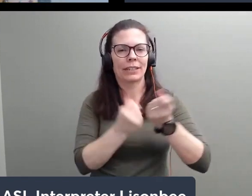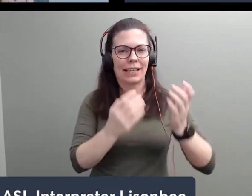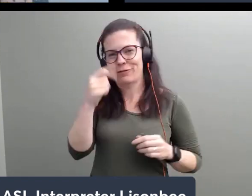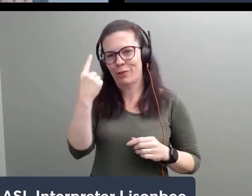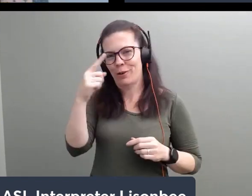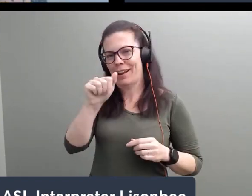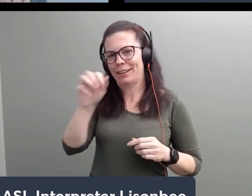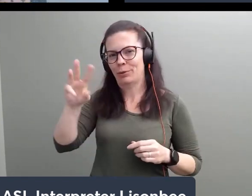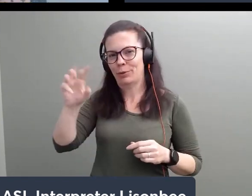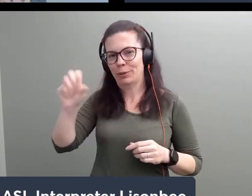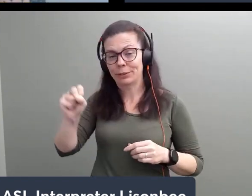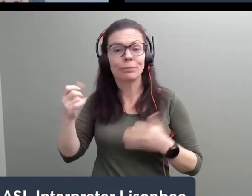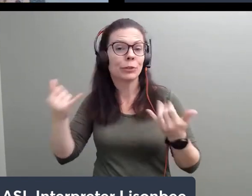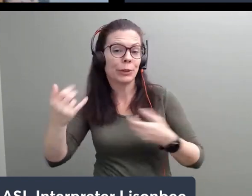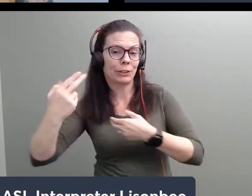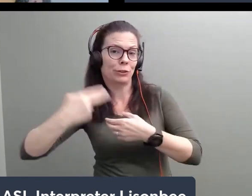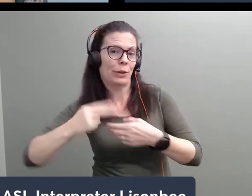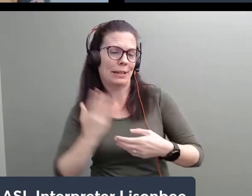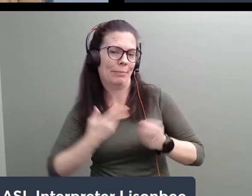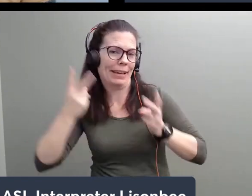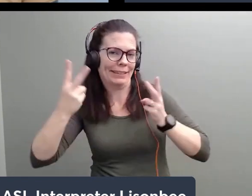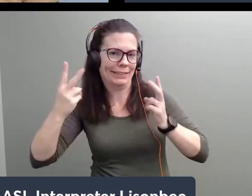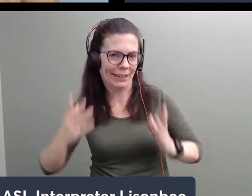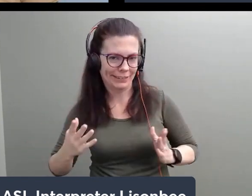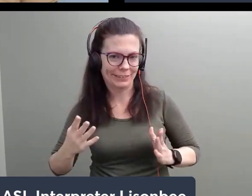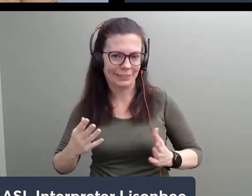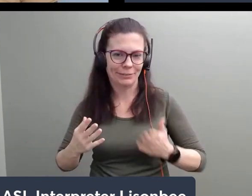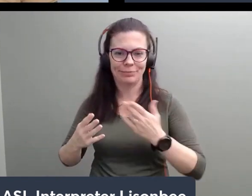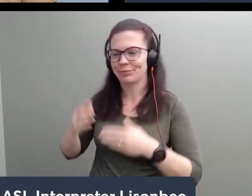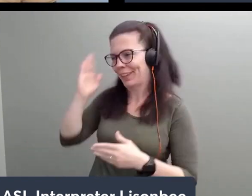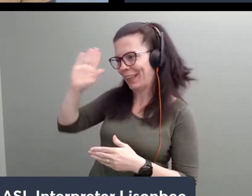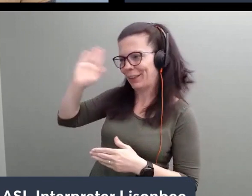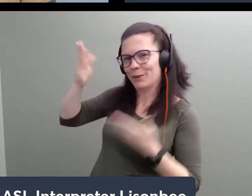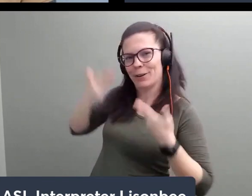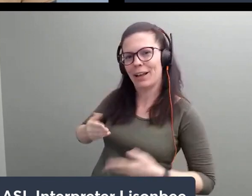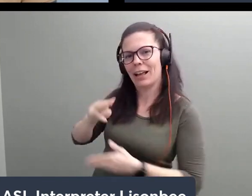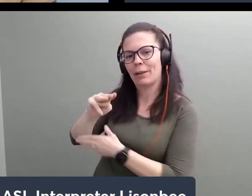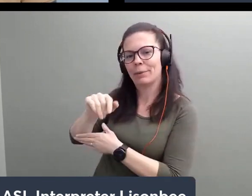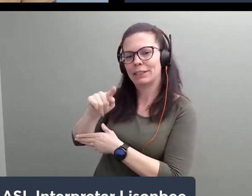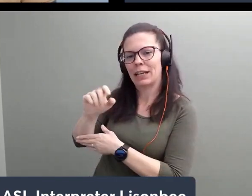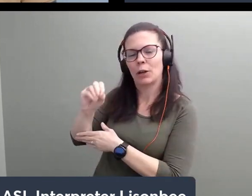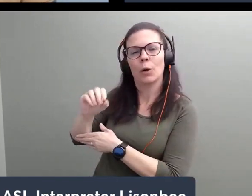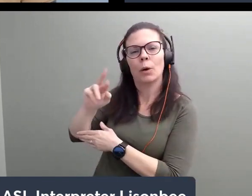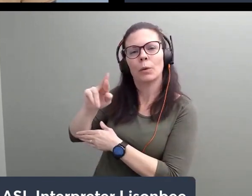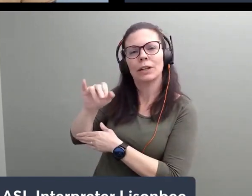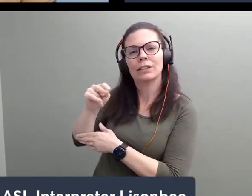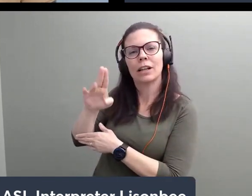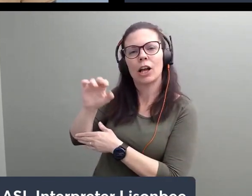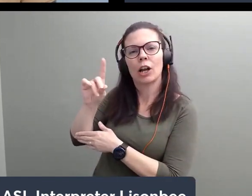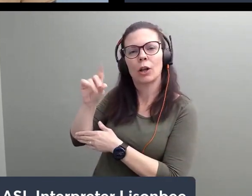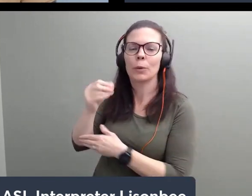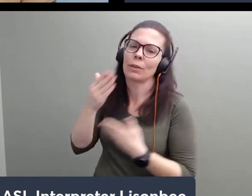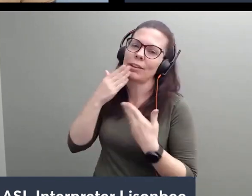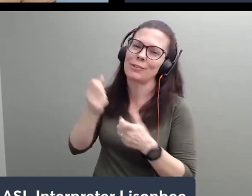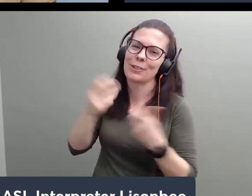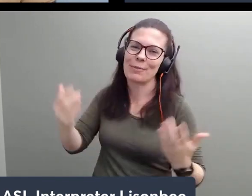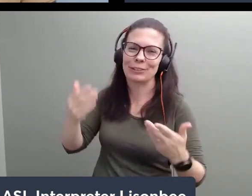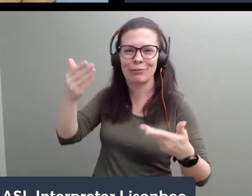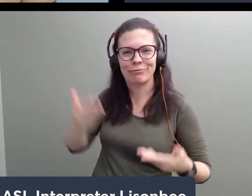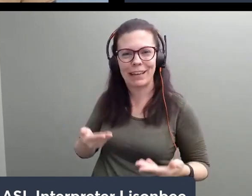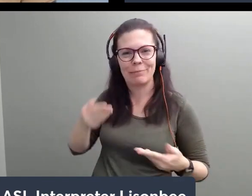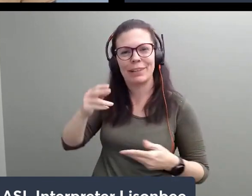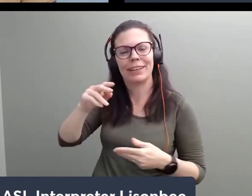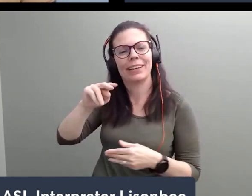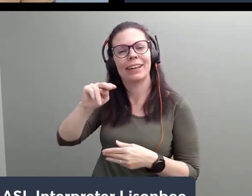joined by my guest. And my name is Mateo Rinaldo. Thank you so much, Nathan, for having me here. My name is